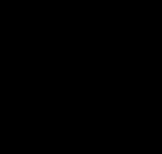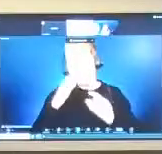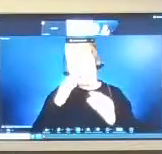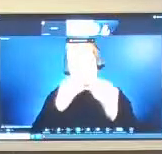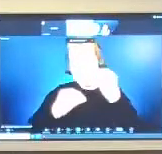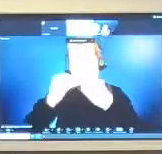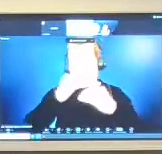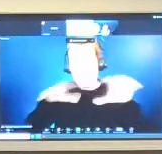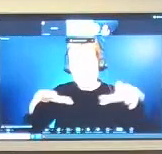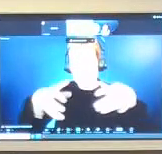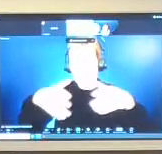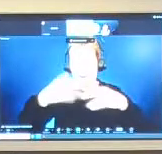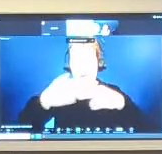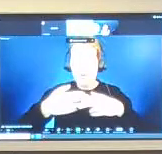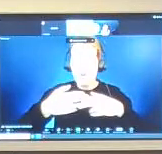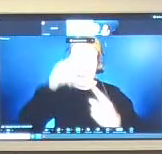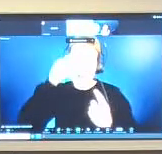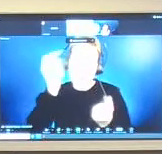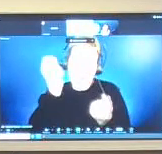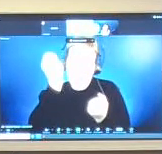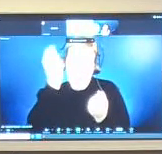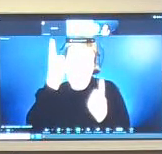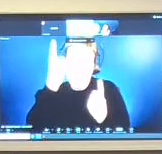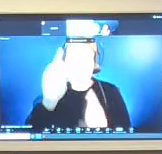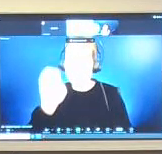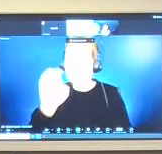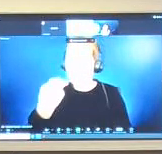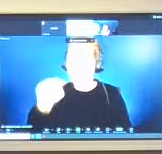Annette has her hand raised. Annette?